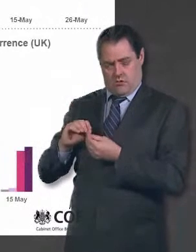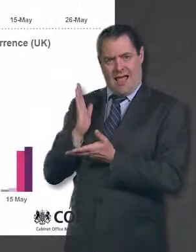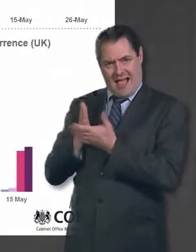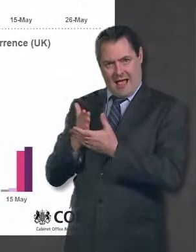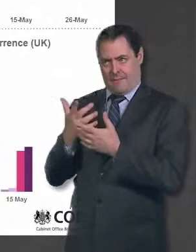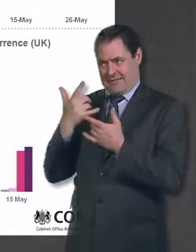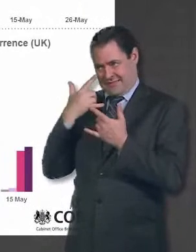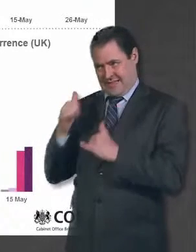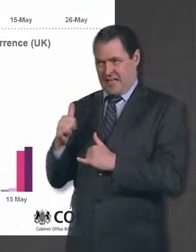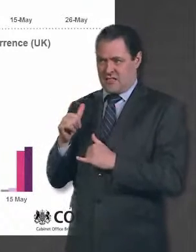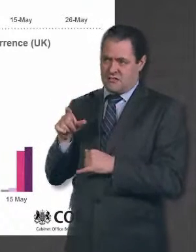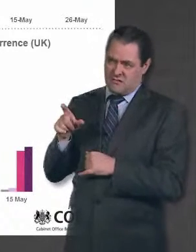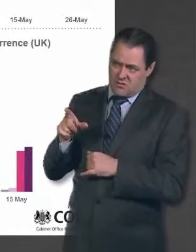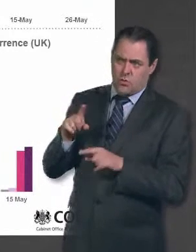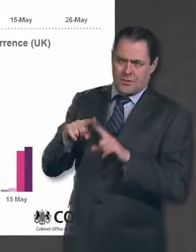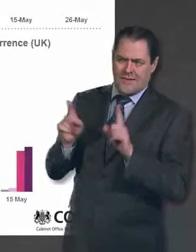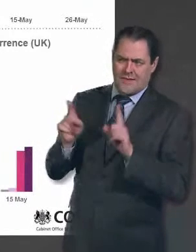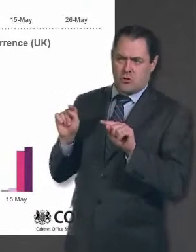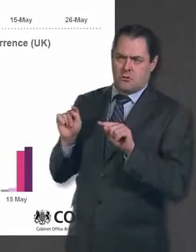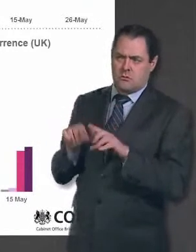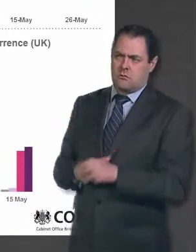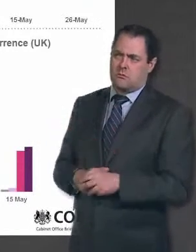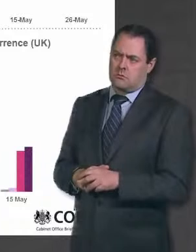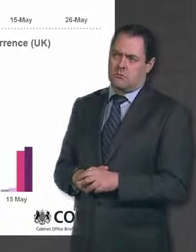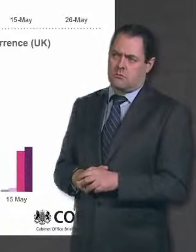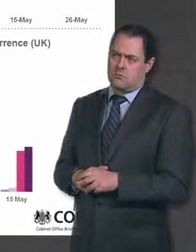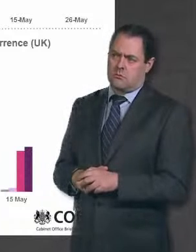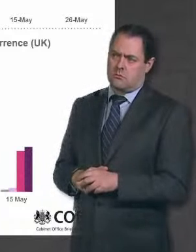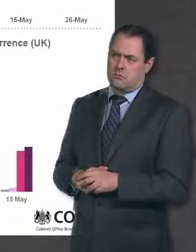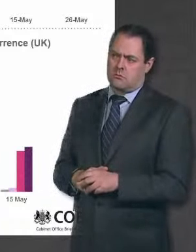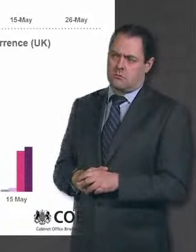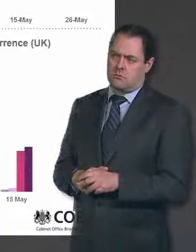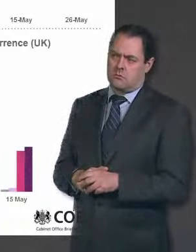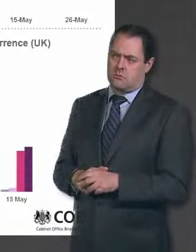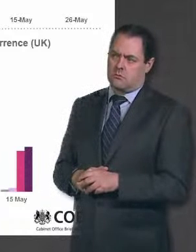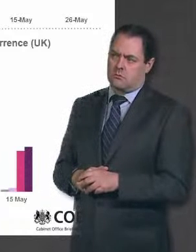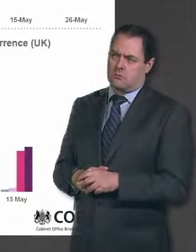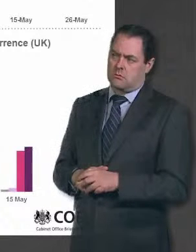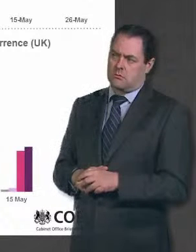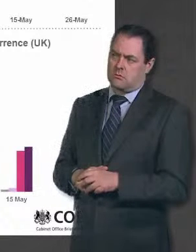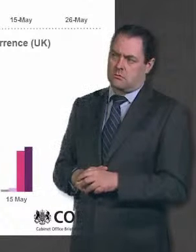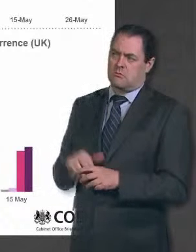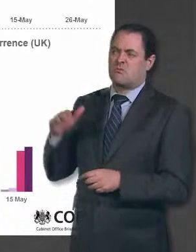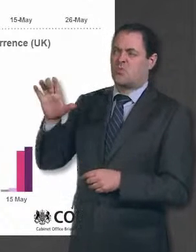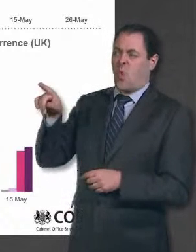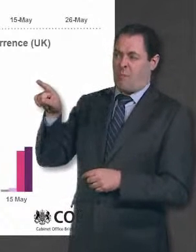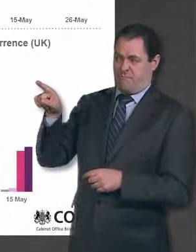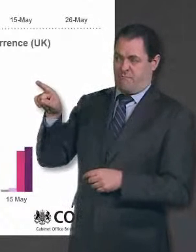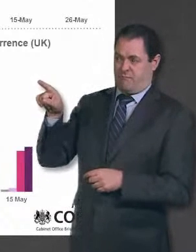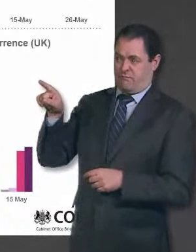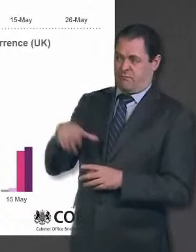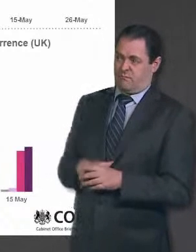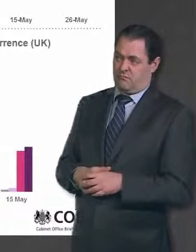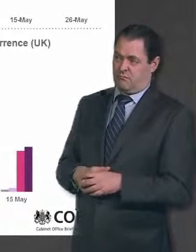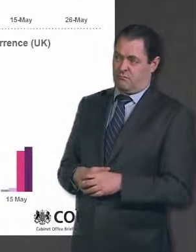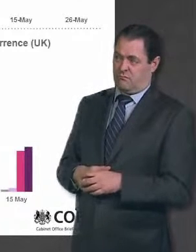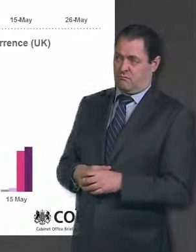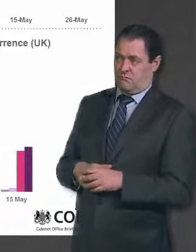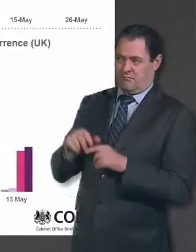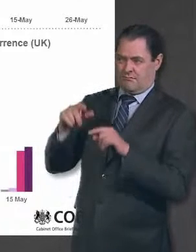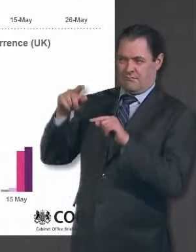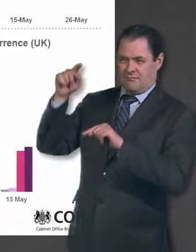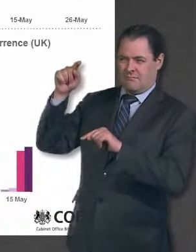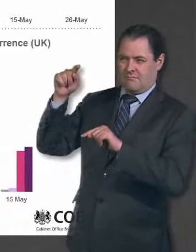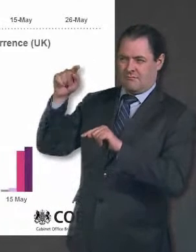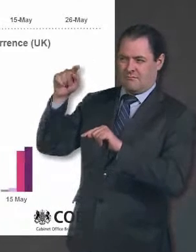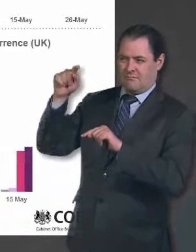difference. The graph on the top of the slide shows that gap between the numbers of registered